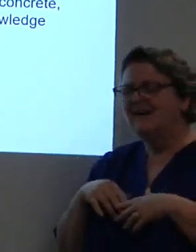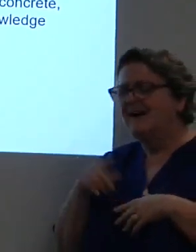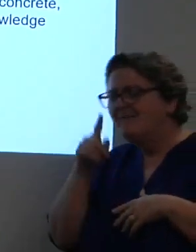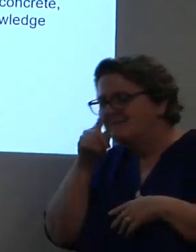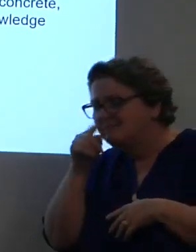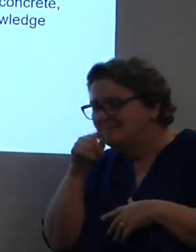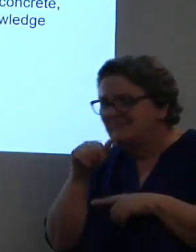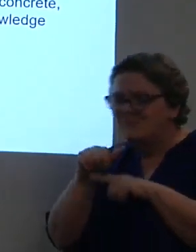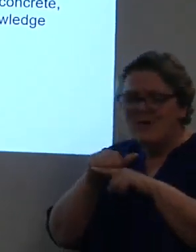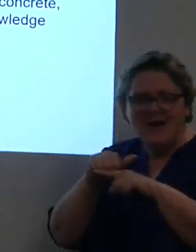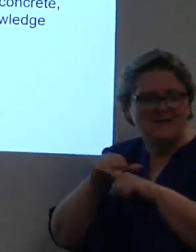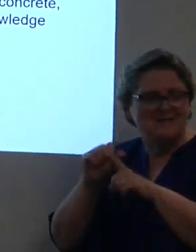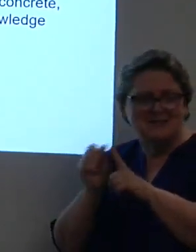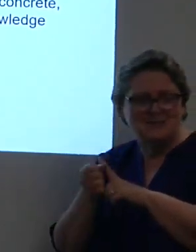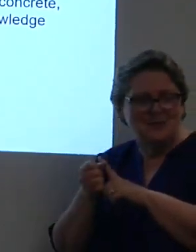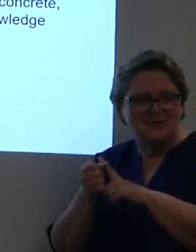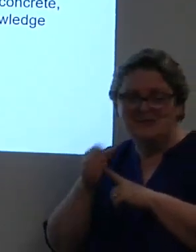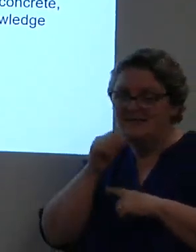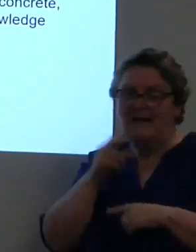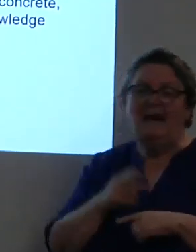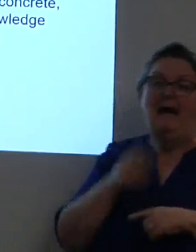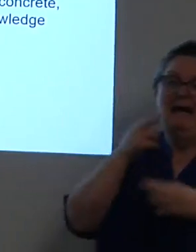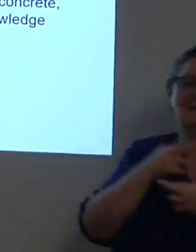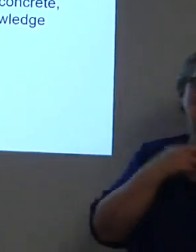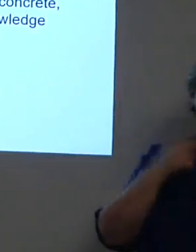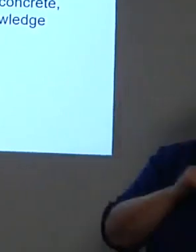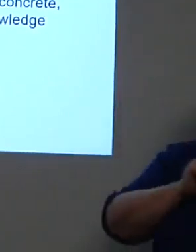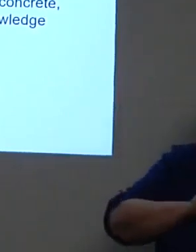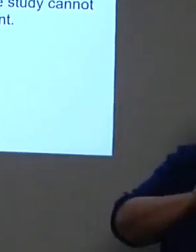and not a high stakes testing one.